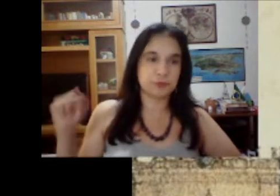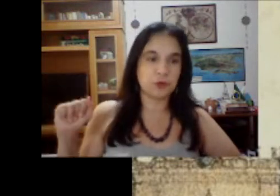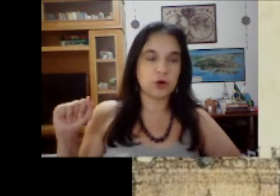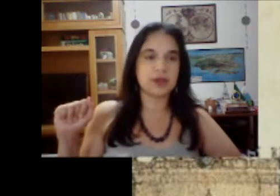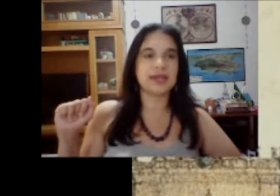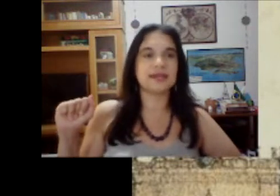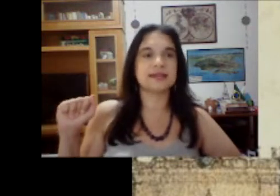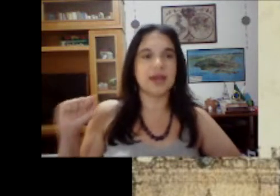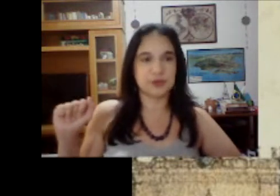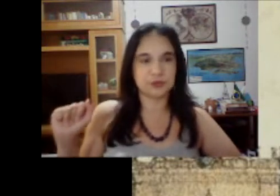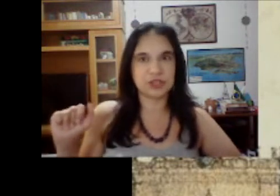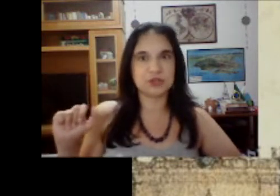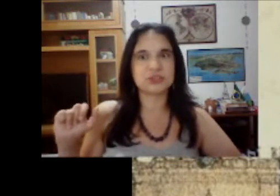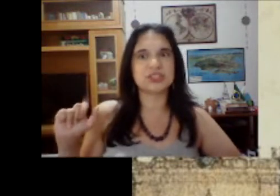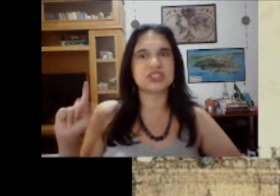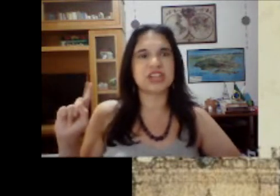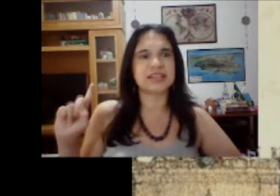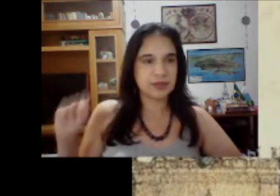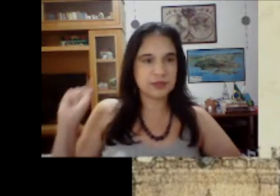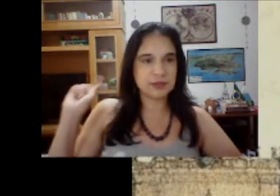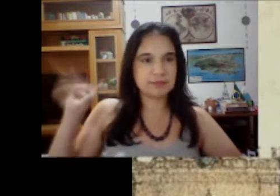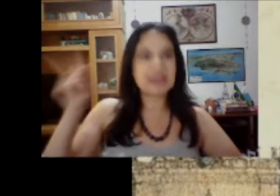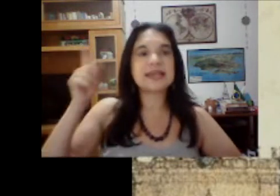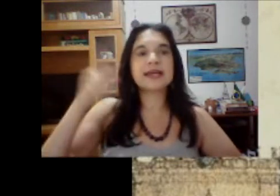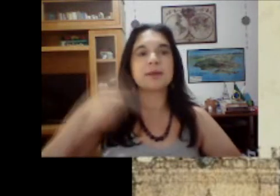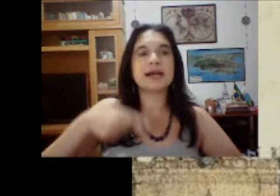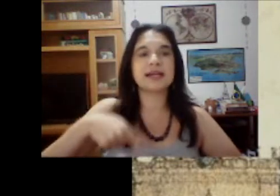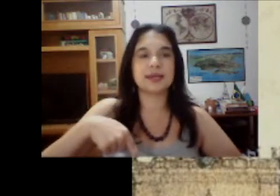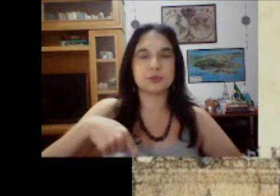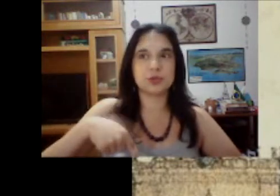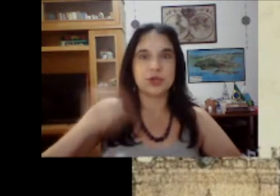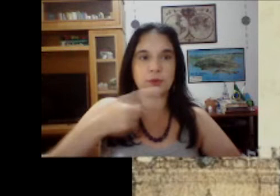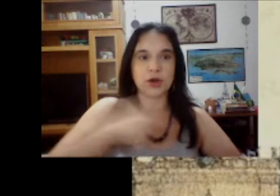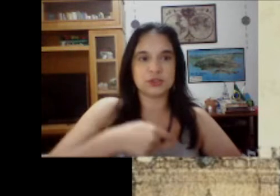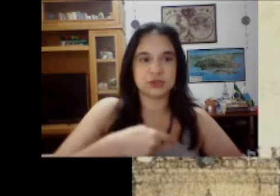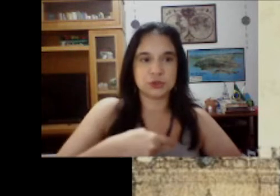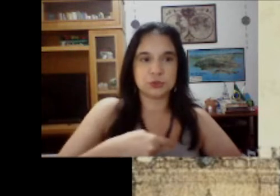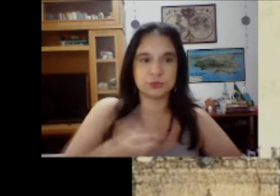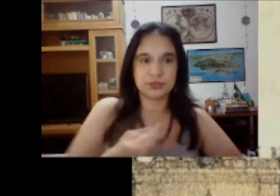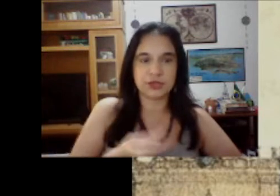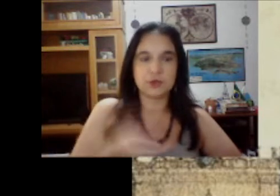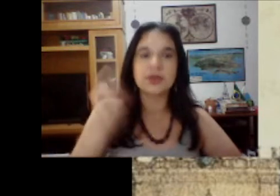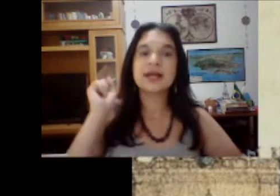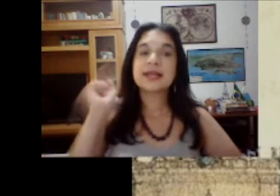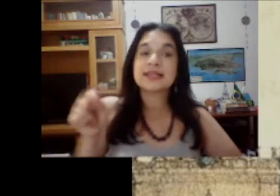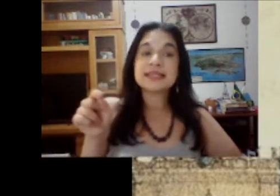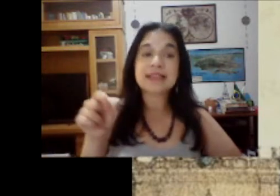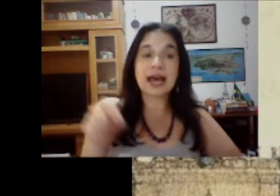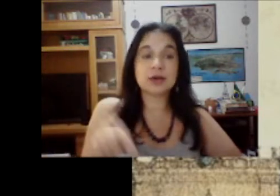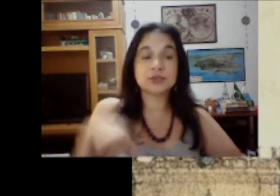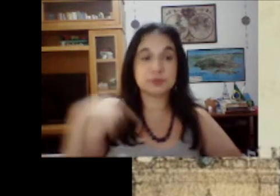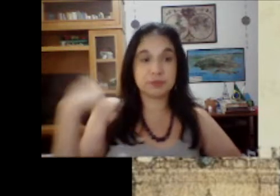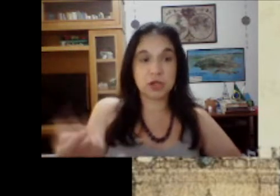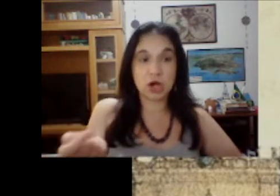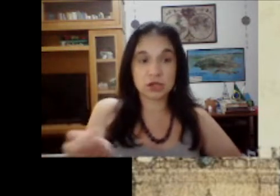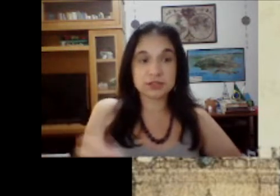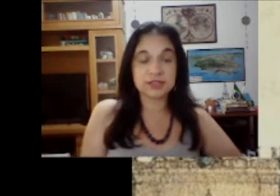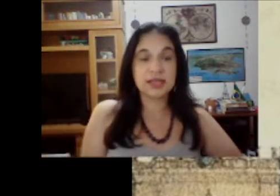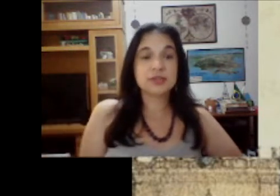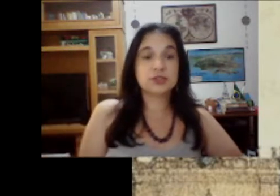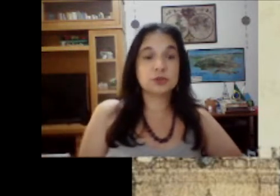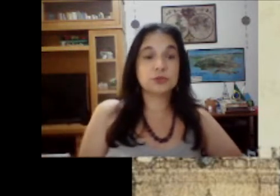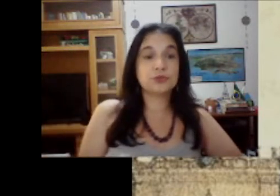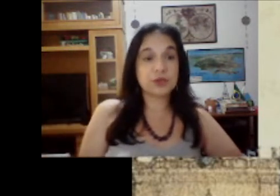mentioned before in other videos, such as the Making a Buck in Rio Part 2 video, this house